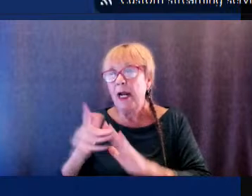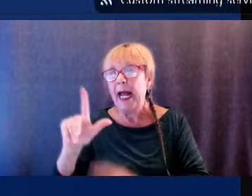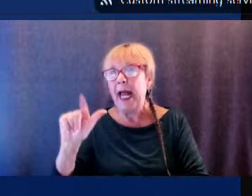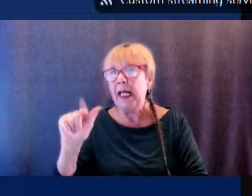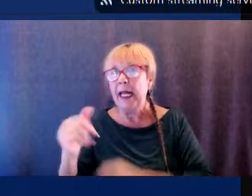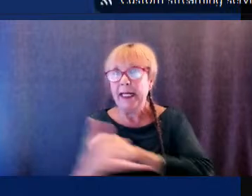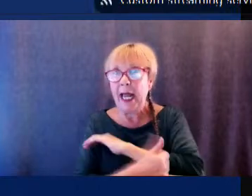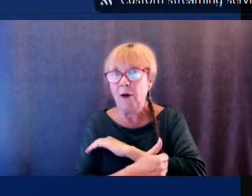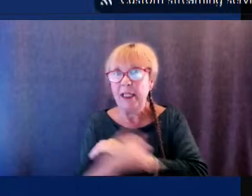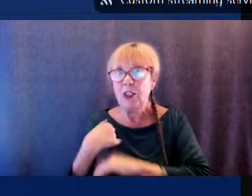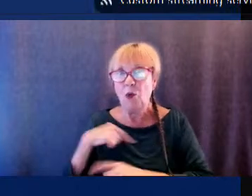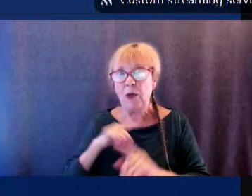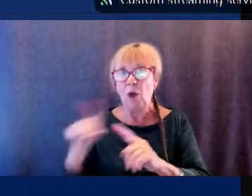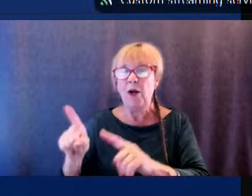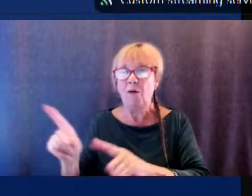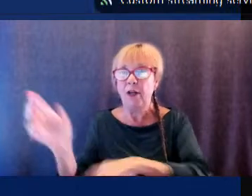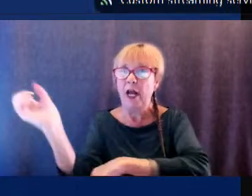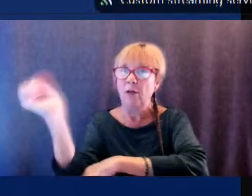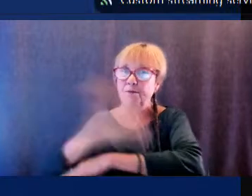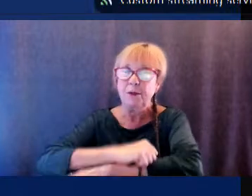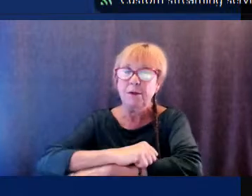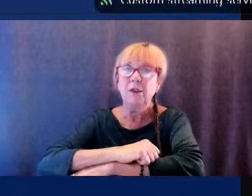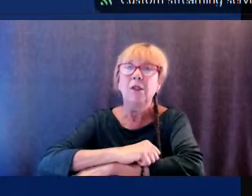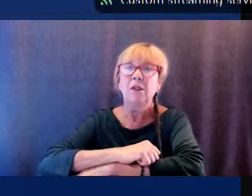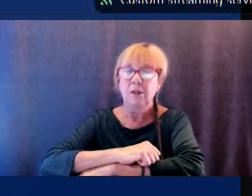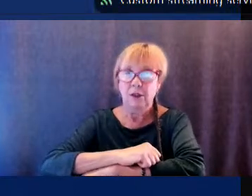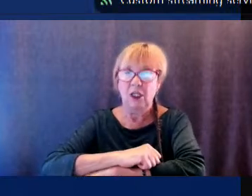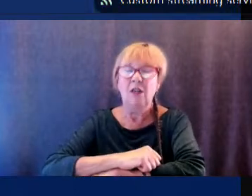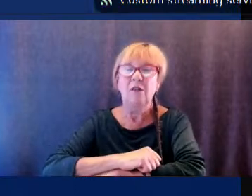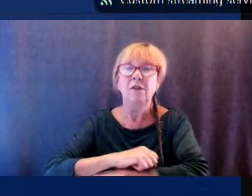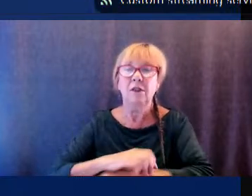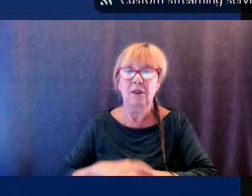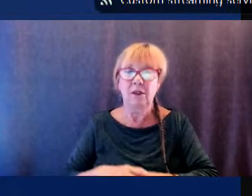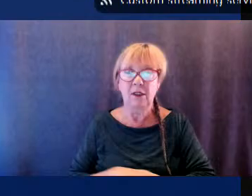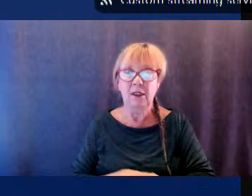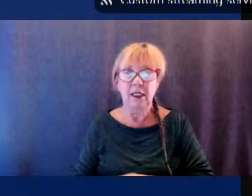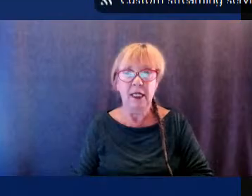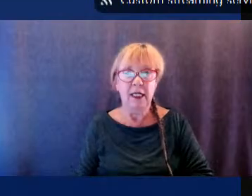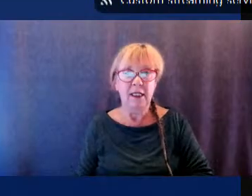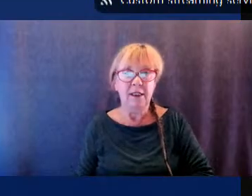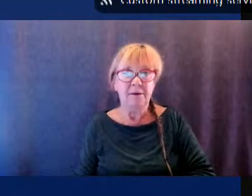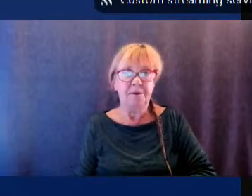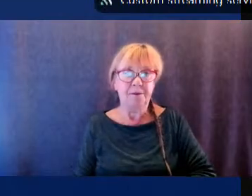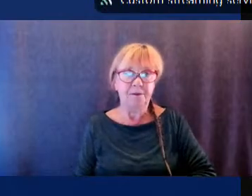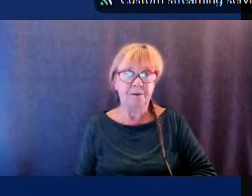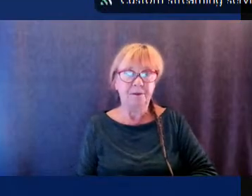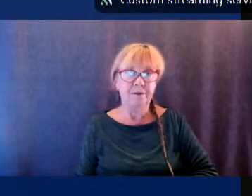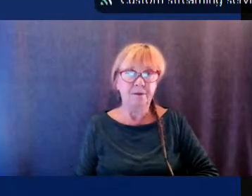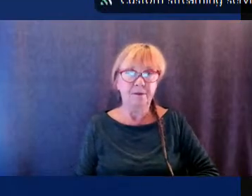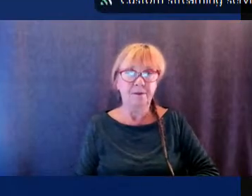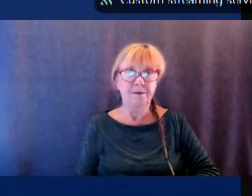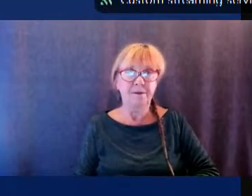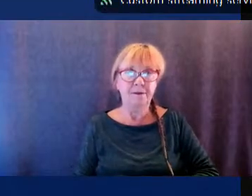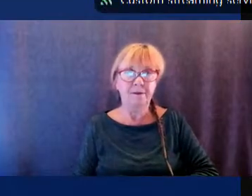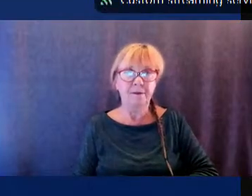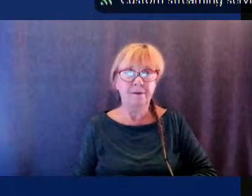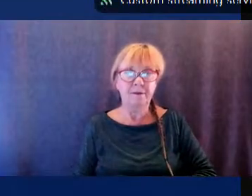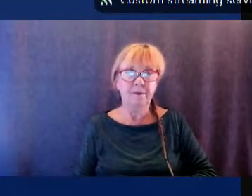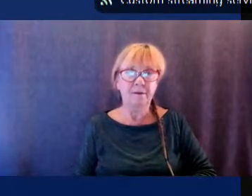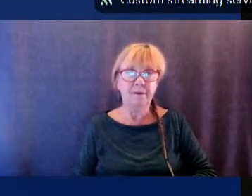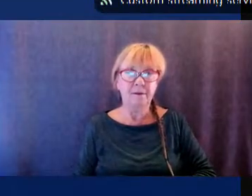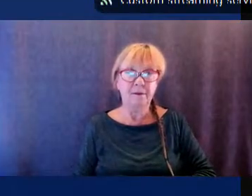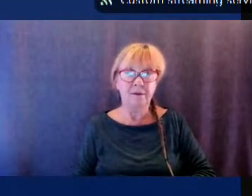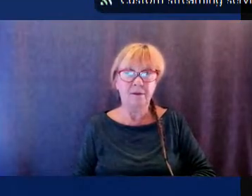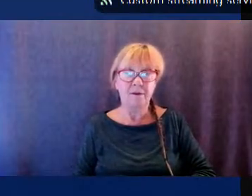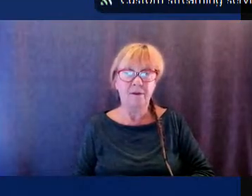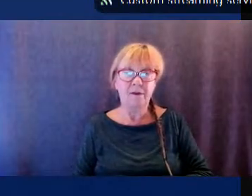shut them down along with our narcotics bureau. If you can go to the next slide, please. What's happened